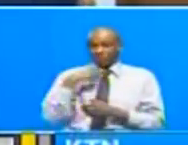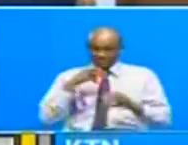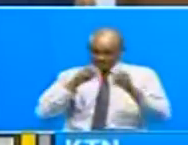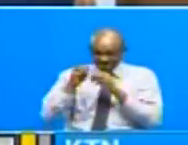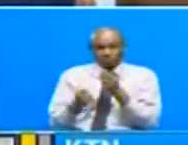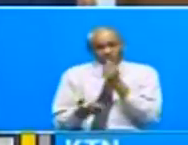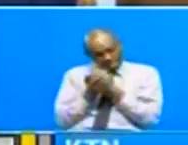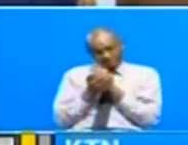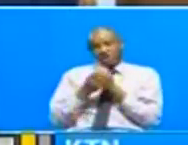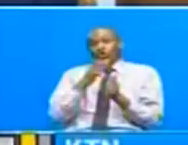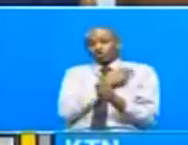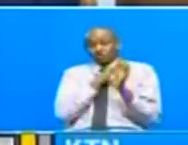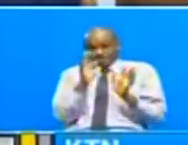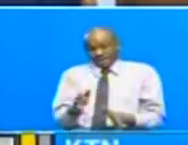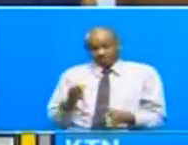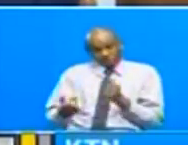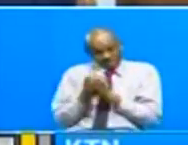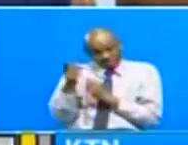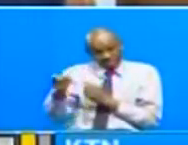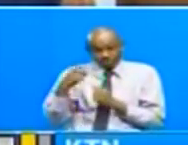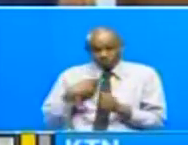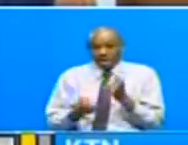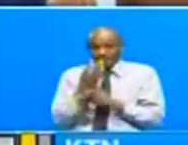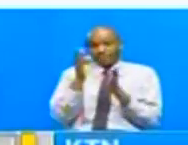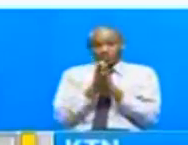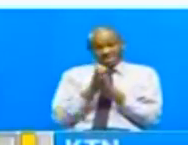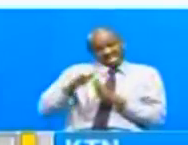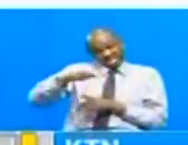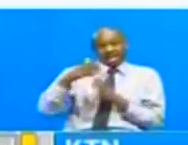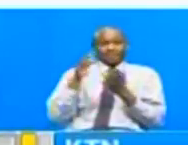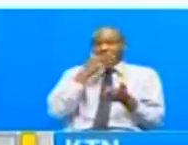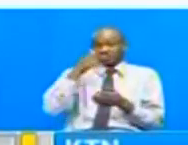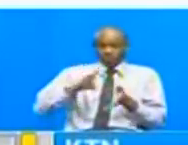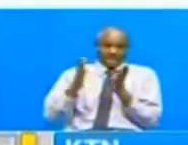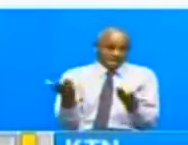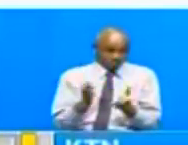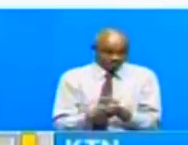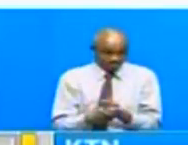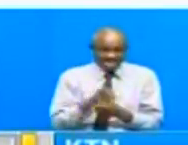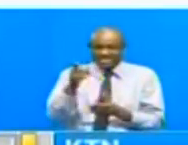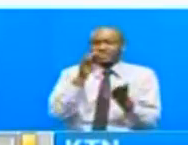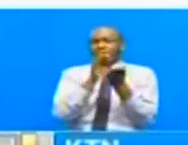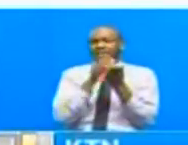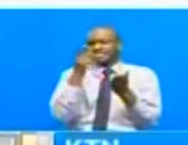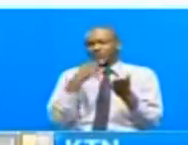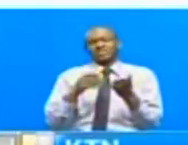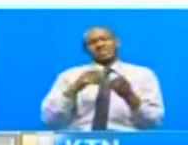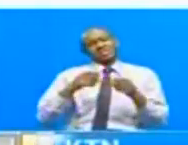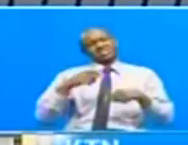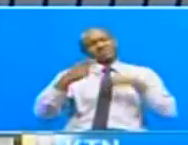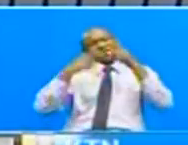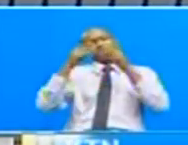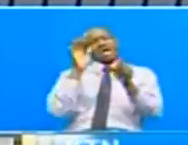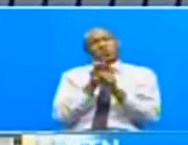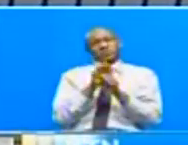to help their consultant in assisting them in coming up with scenarios. The bank has, however, stated there hasn't been much progress